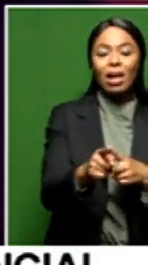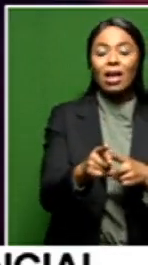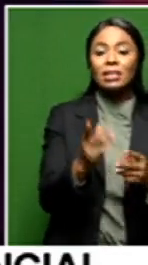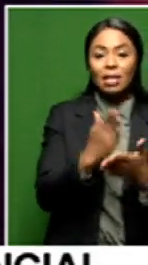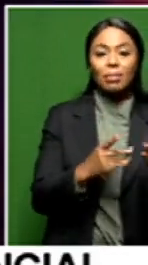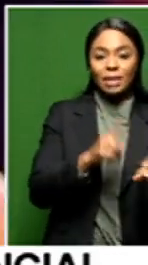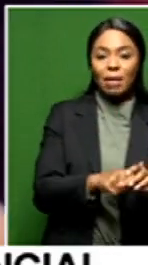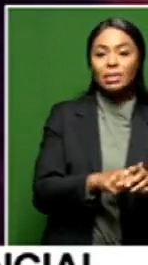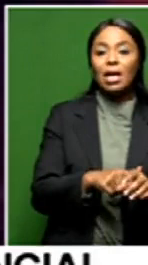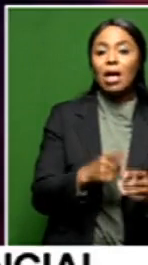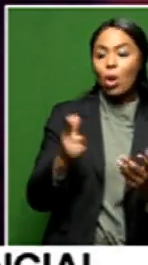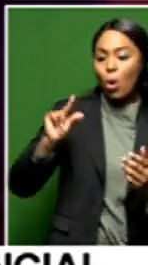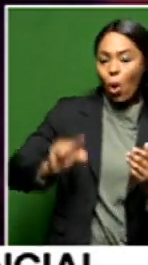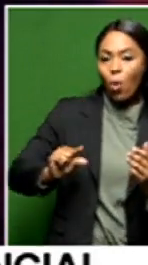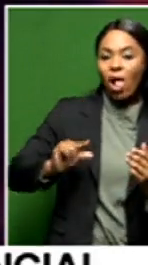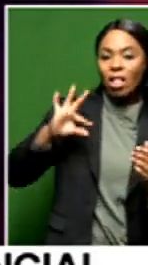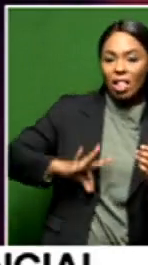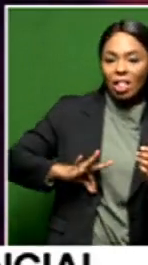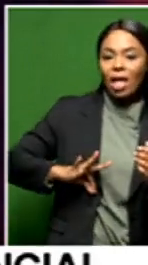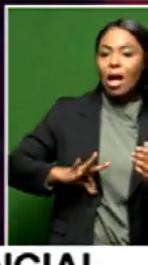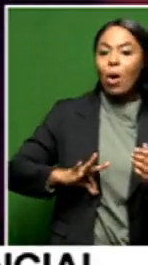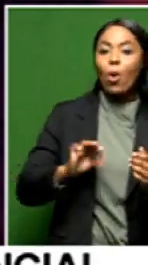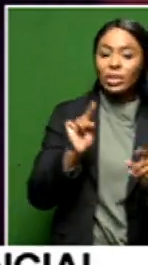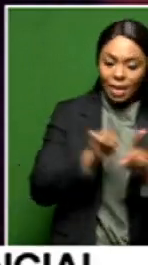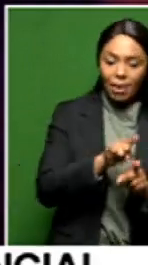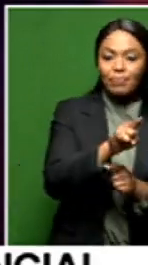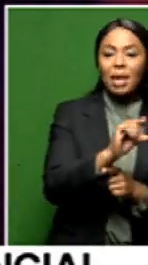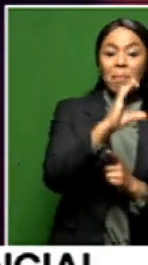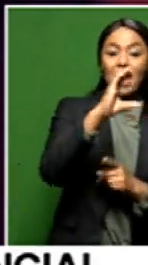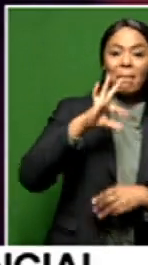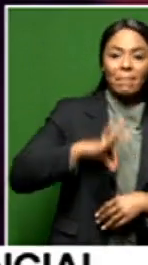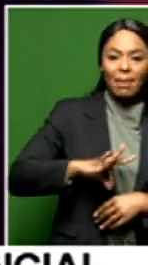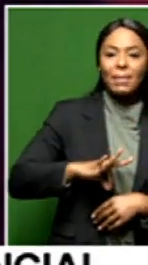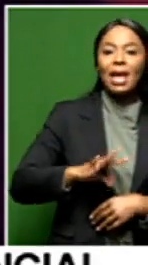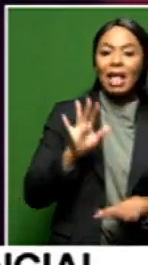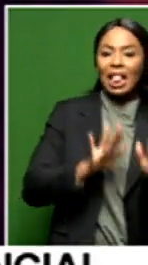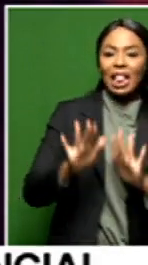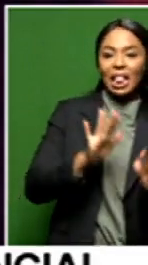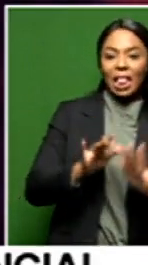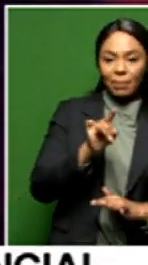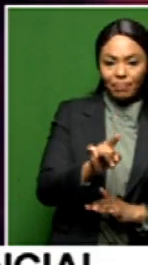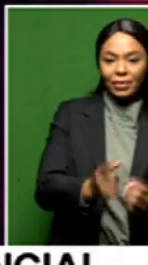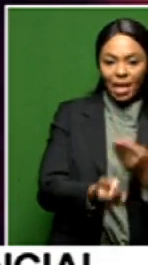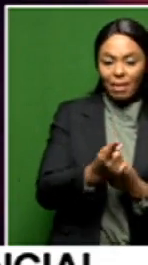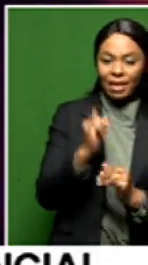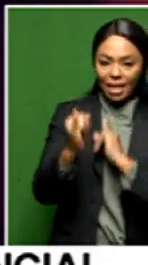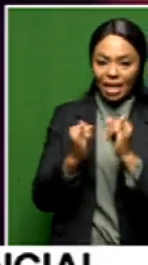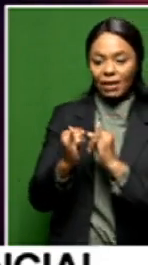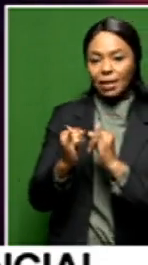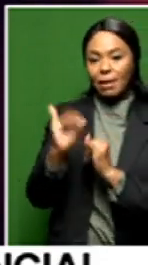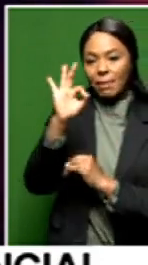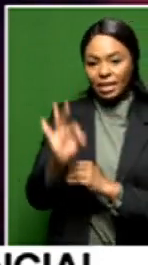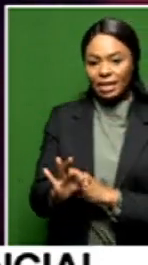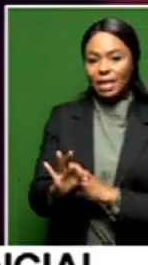lower income. Lower income, middle income were selling at baked goods at work. That was 22%. 11% of them got into the resellers